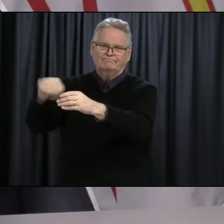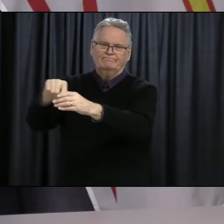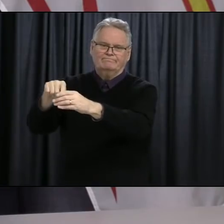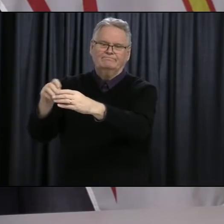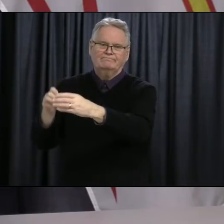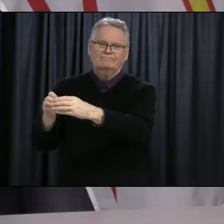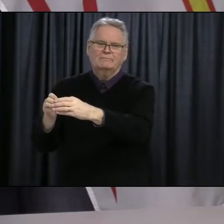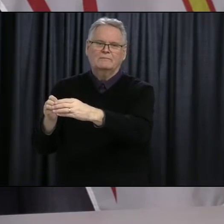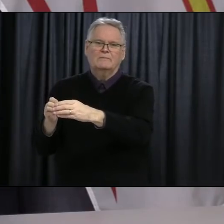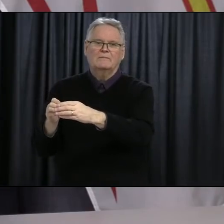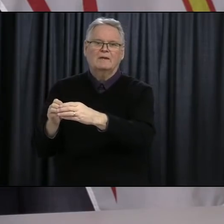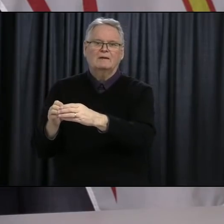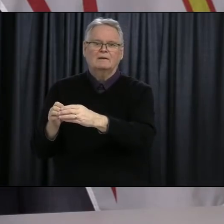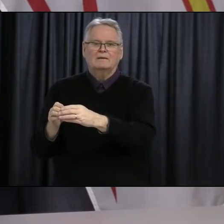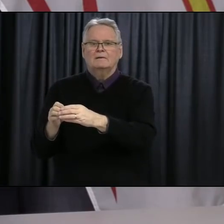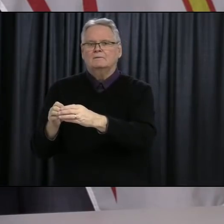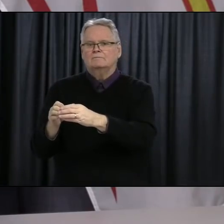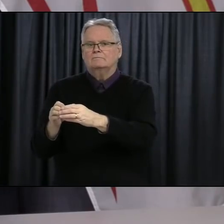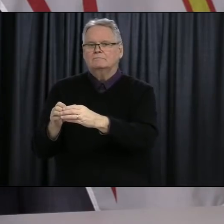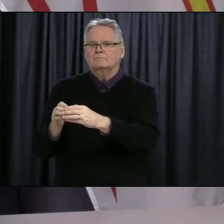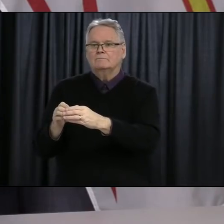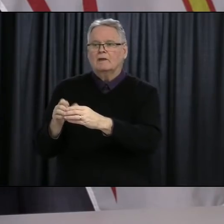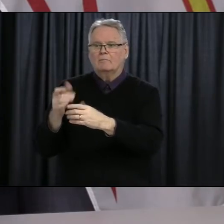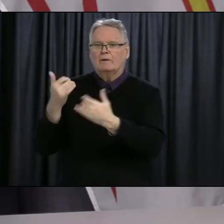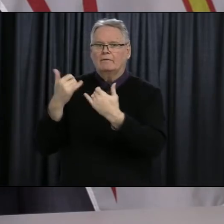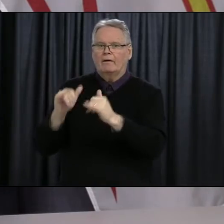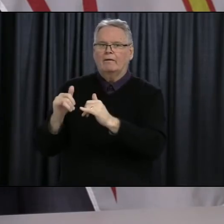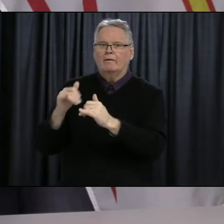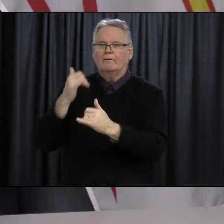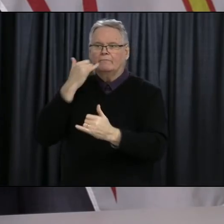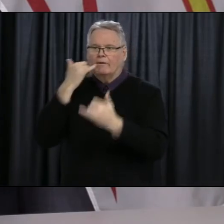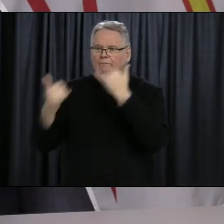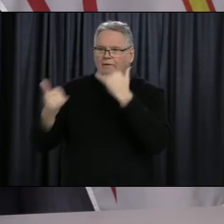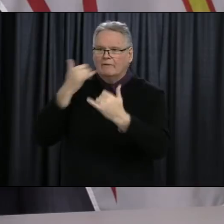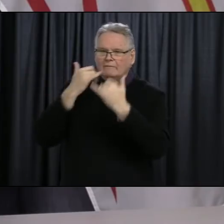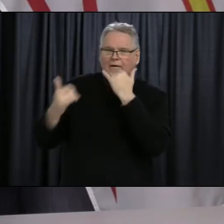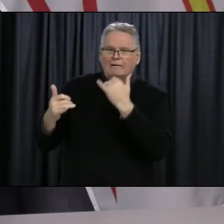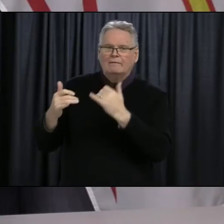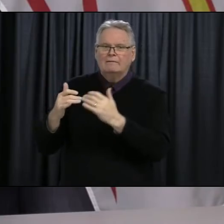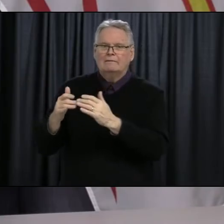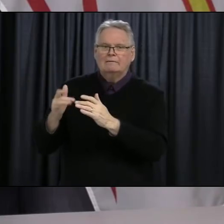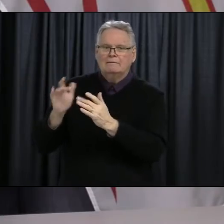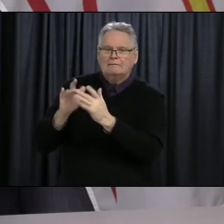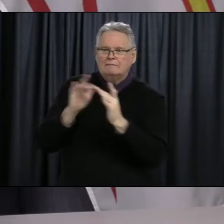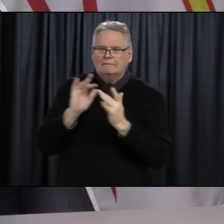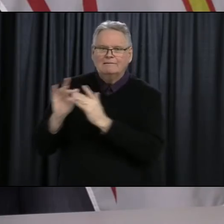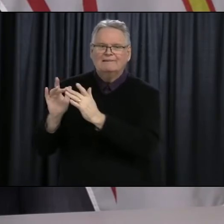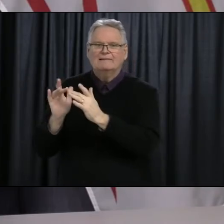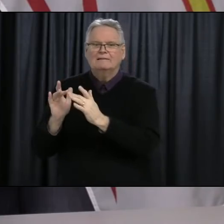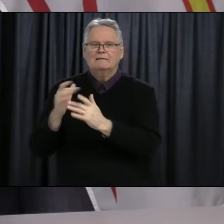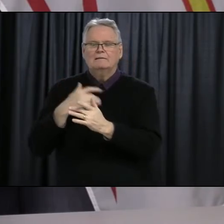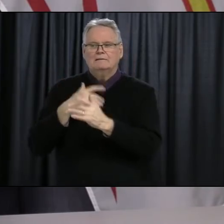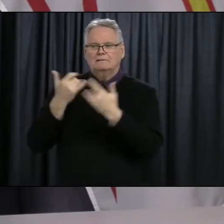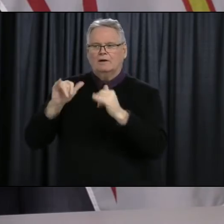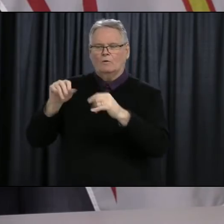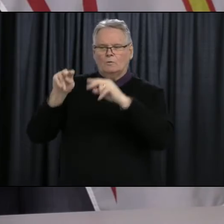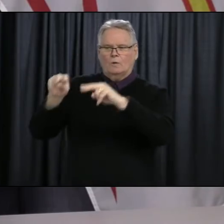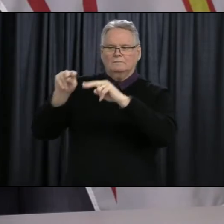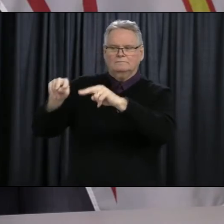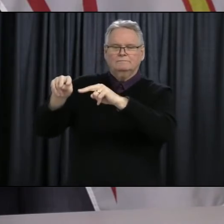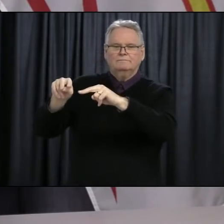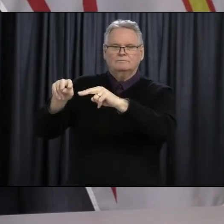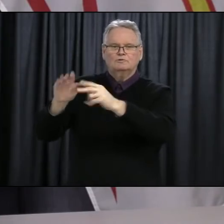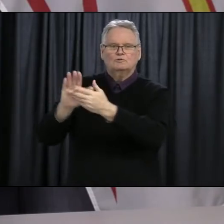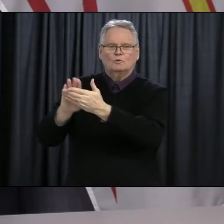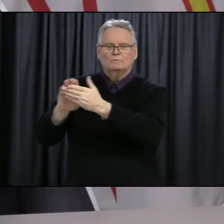contact tracing going on, and we are following that closely. But again, you know, we are evaluating